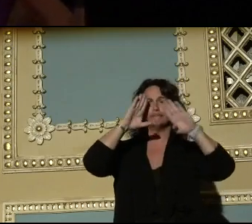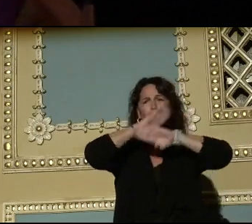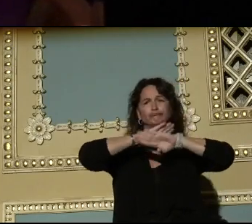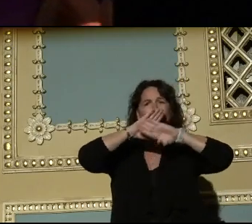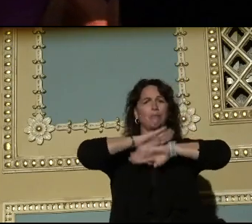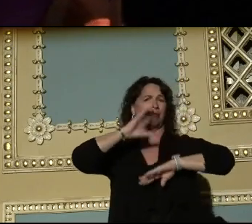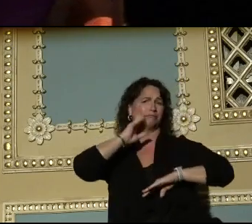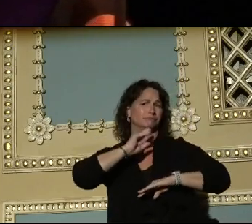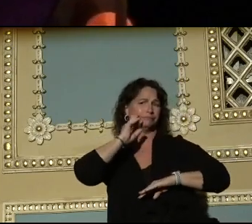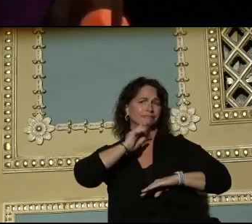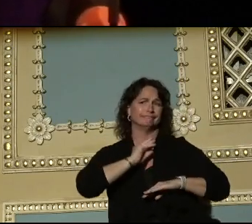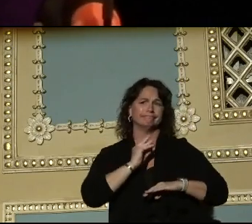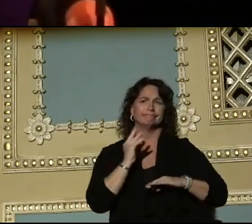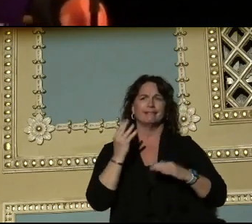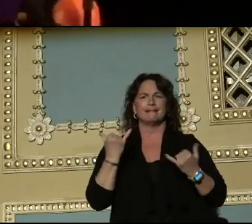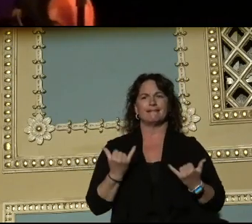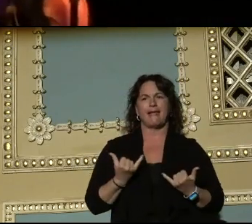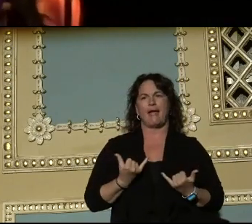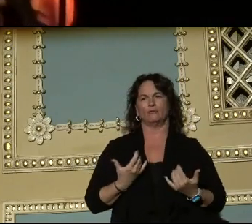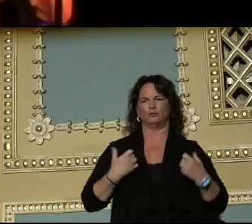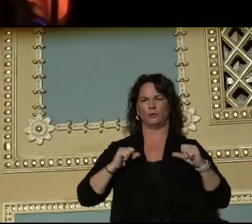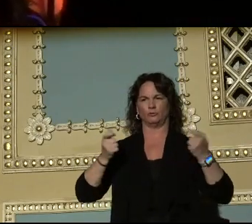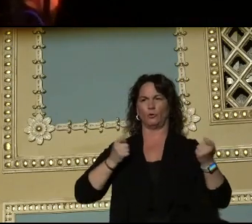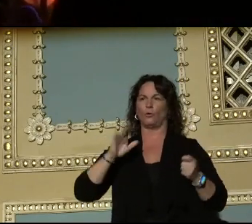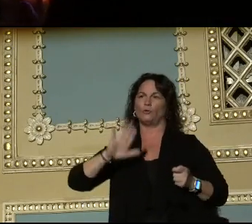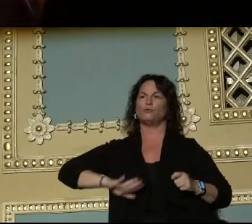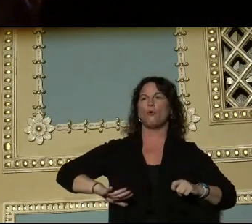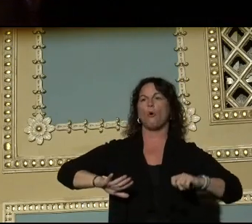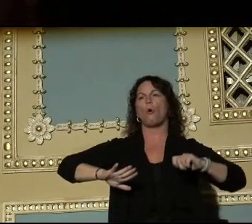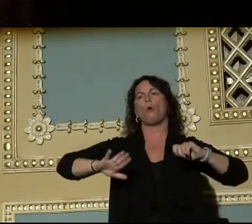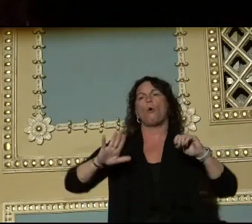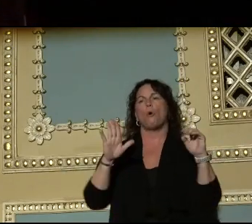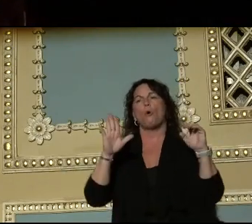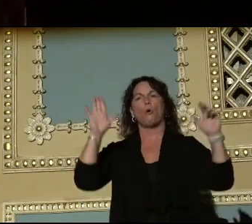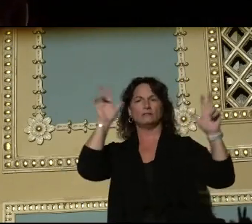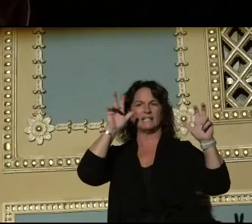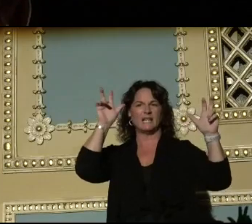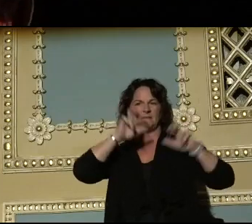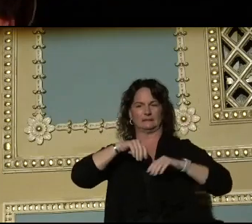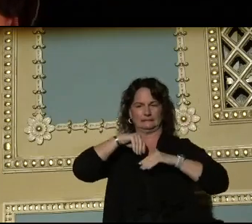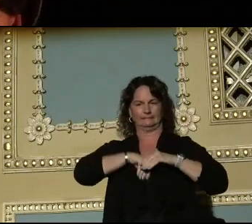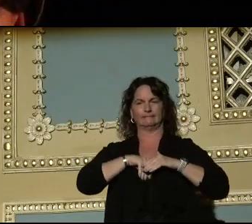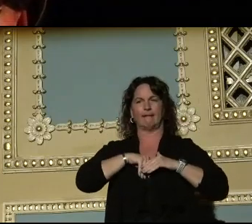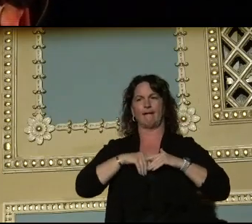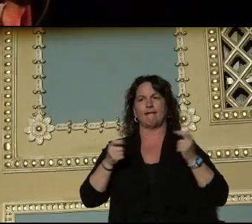some demons down. Stop dragging my